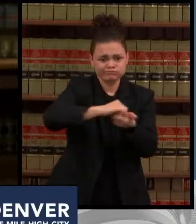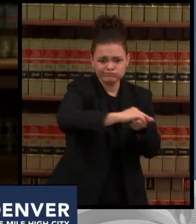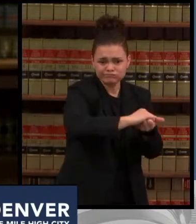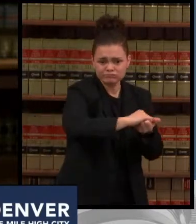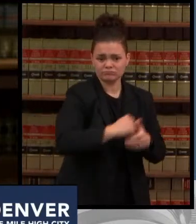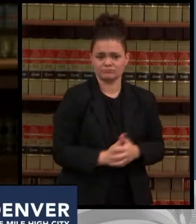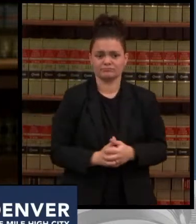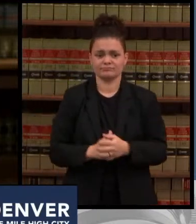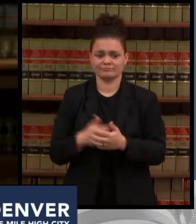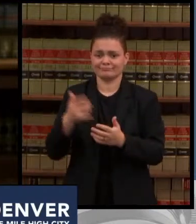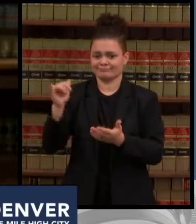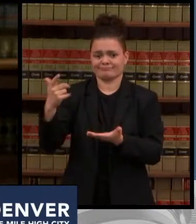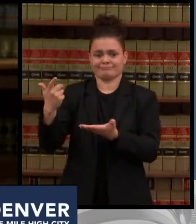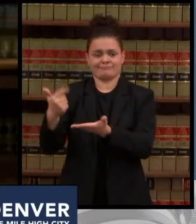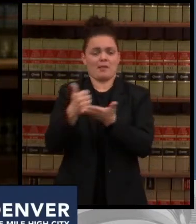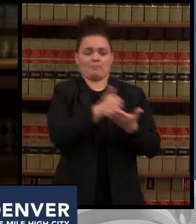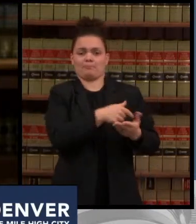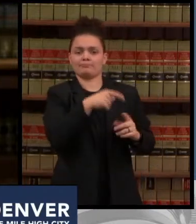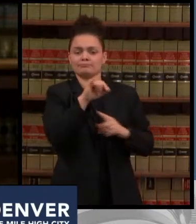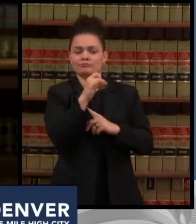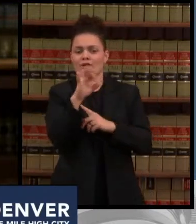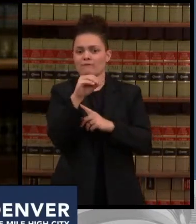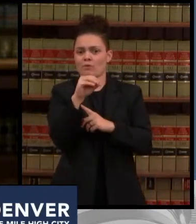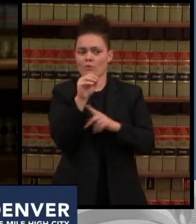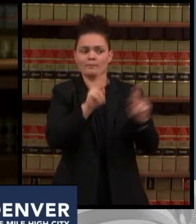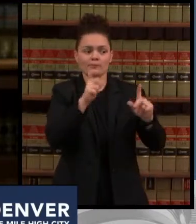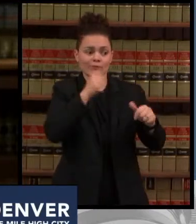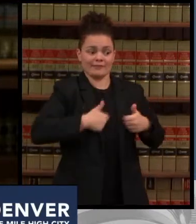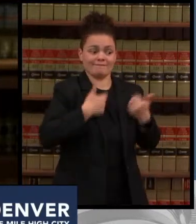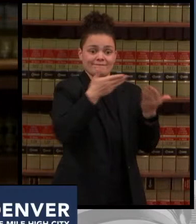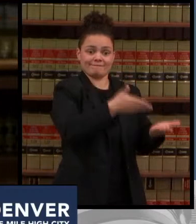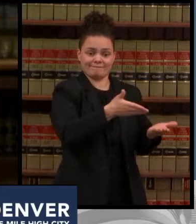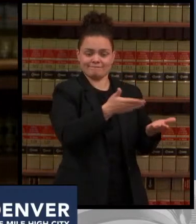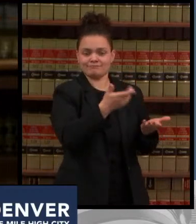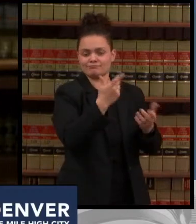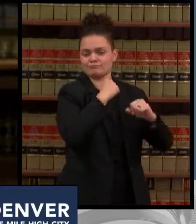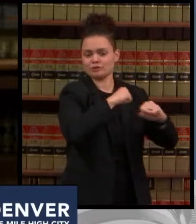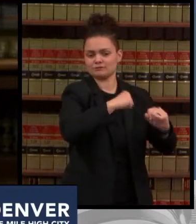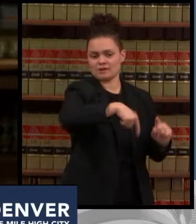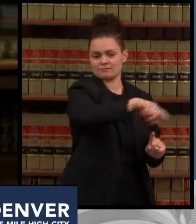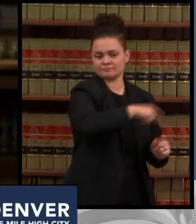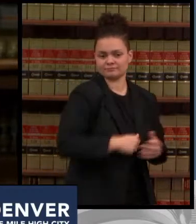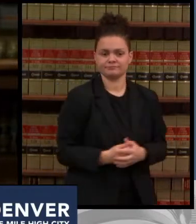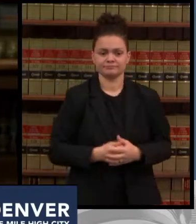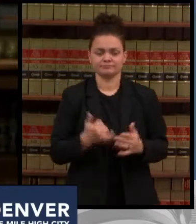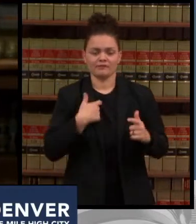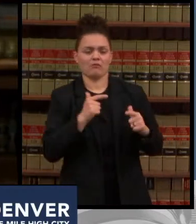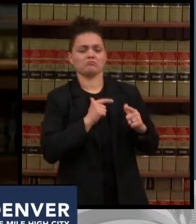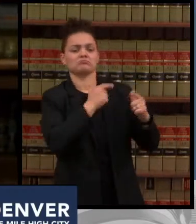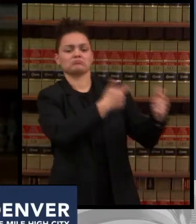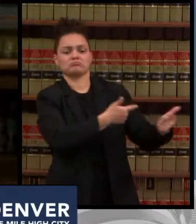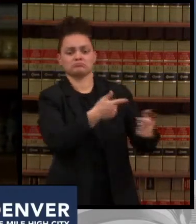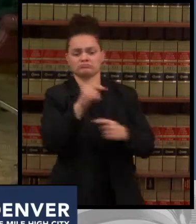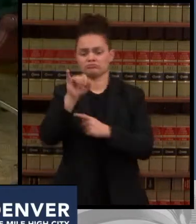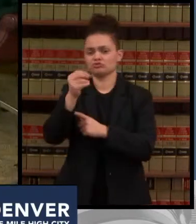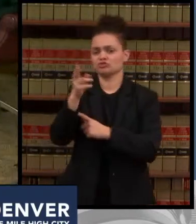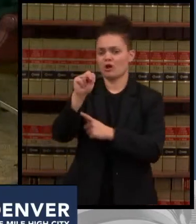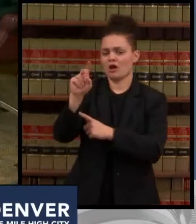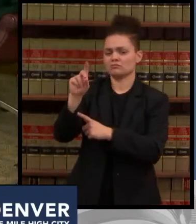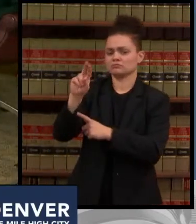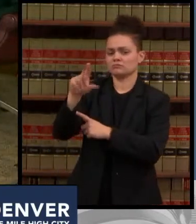own. And with that, I'd like to introduce Dr. John Douglas, the Executive Director of Tri-County Public Health.